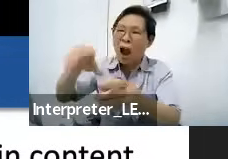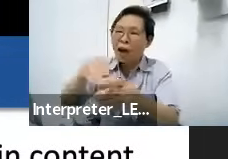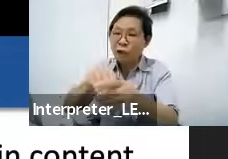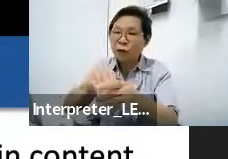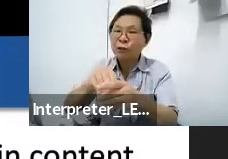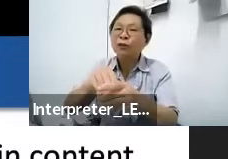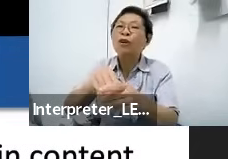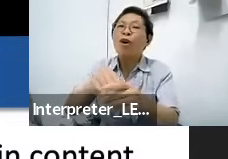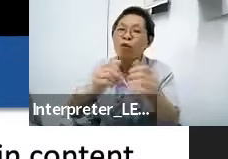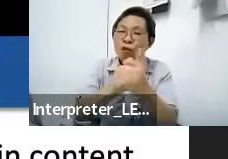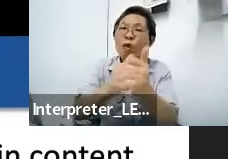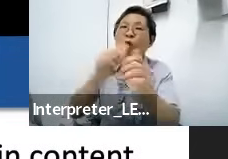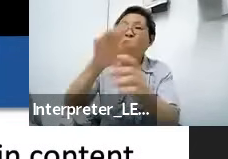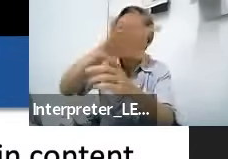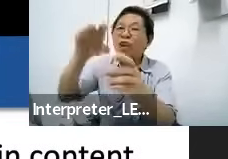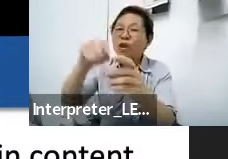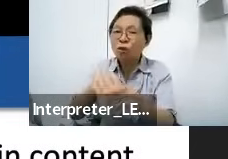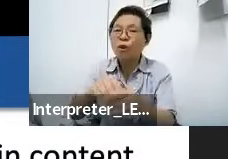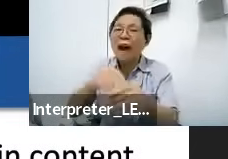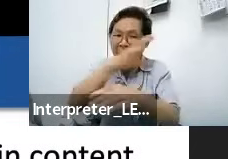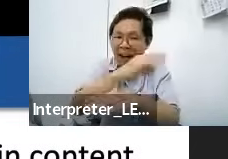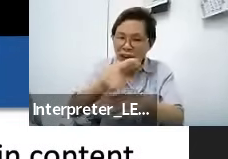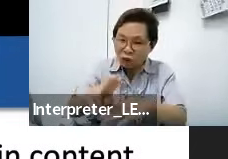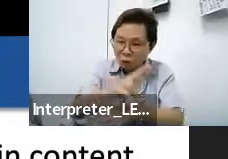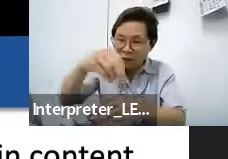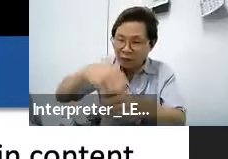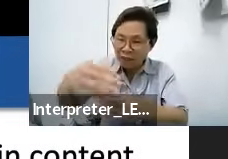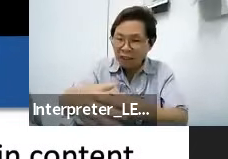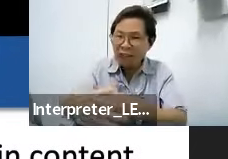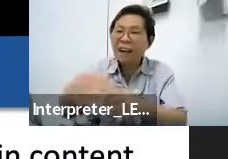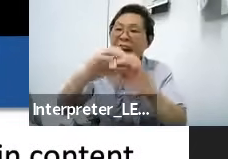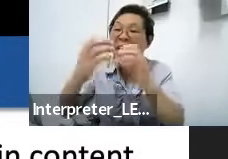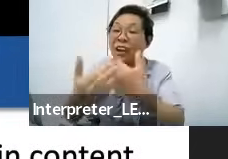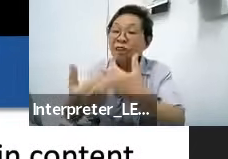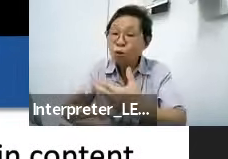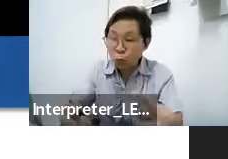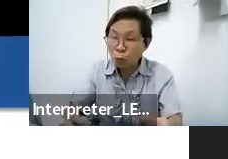and principles that they can use in their classrooms. Next.